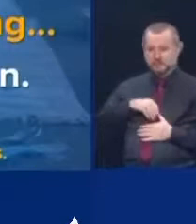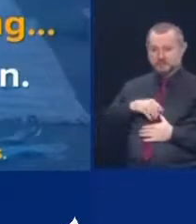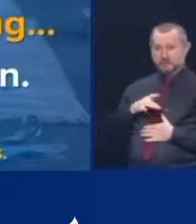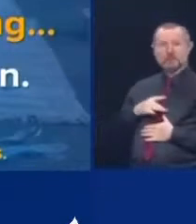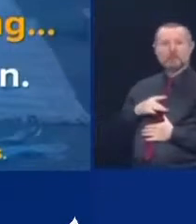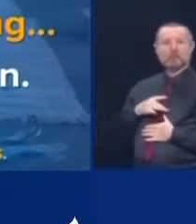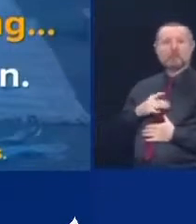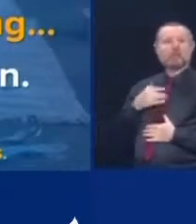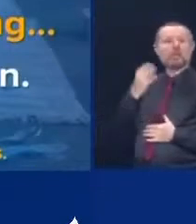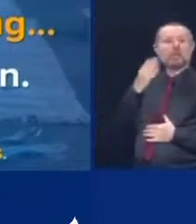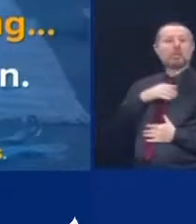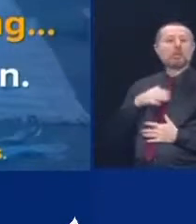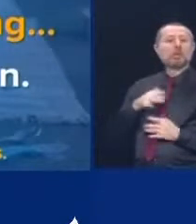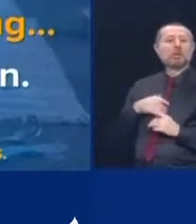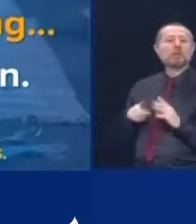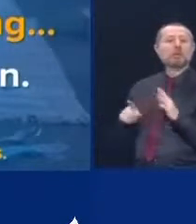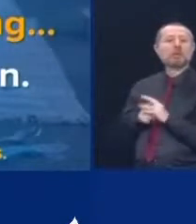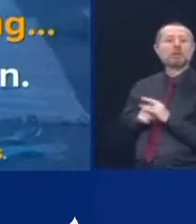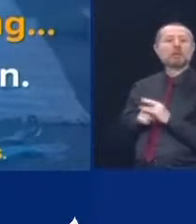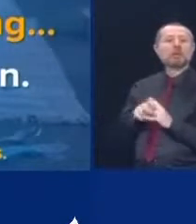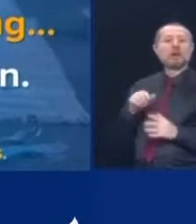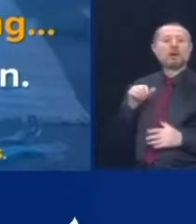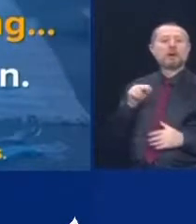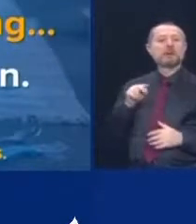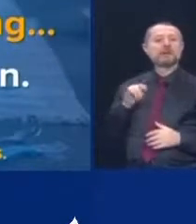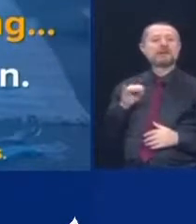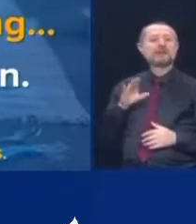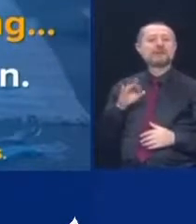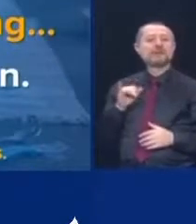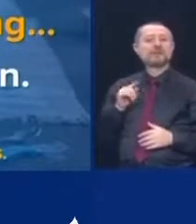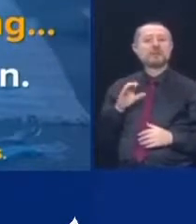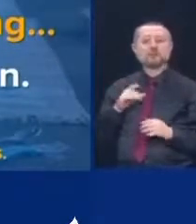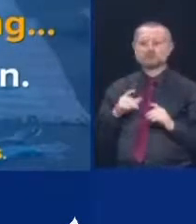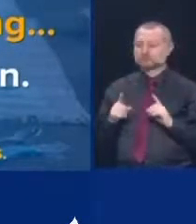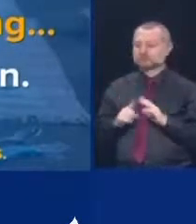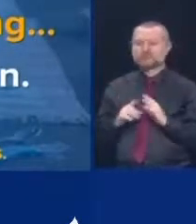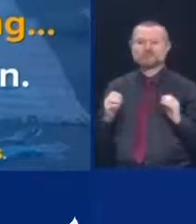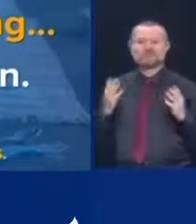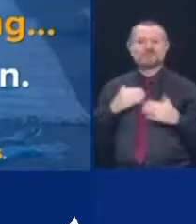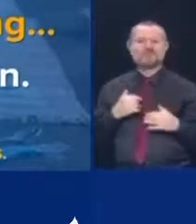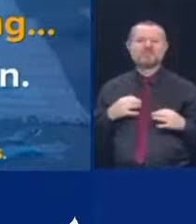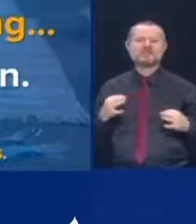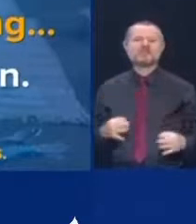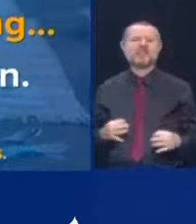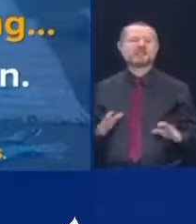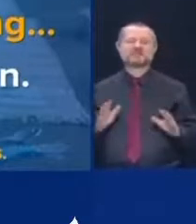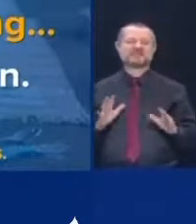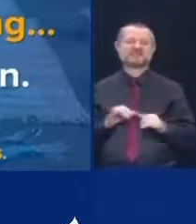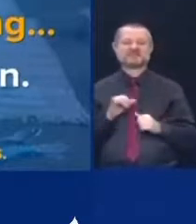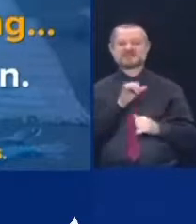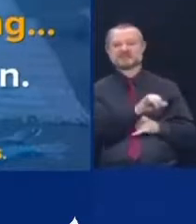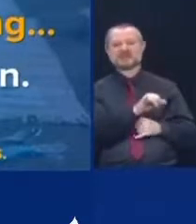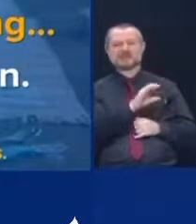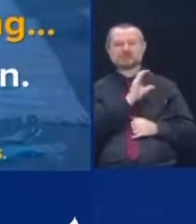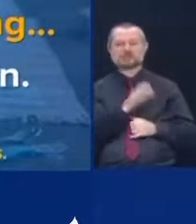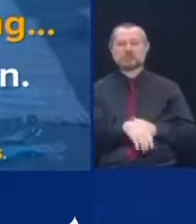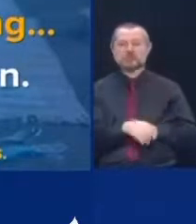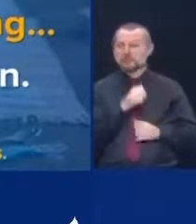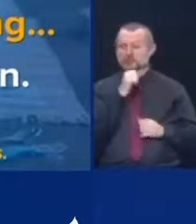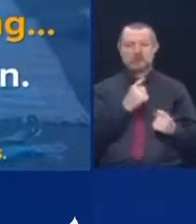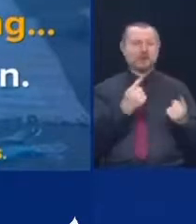antibodies haven't shown yet, which is true. This is a lag. So she said, I'm not going to come home for